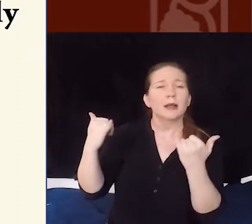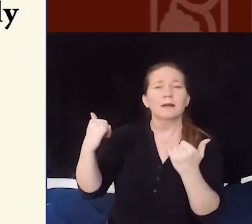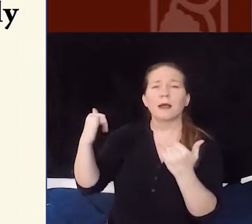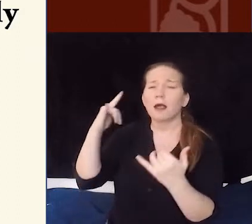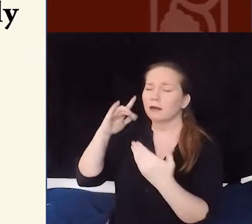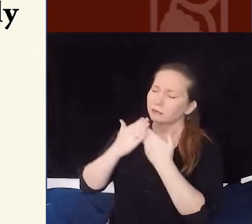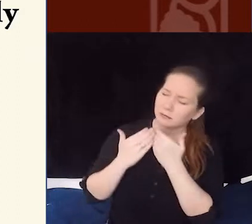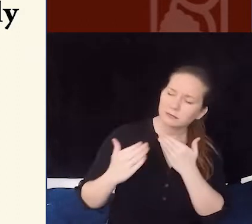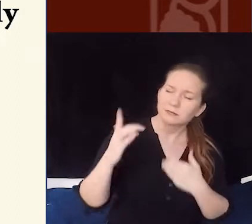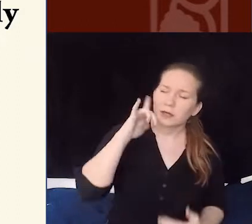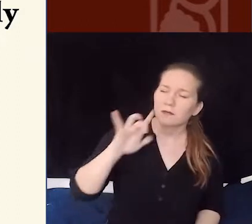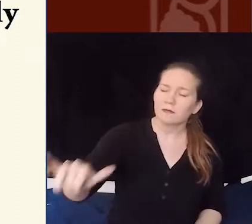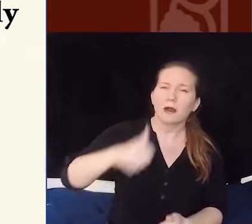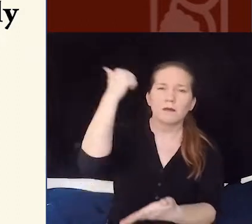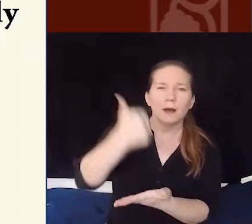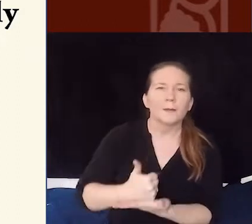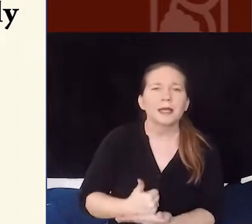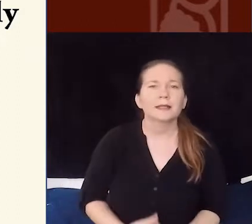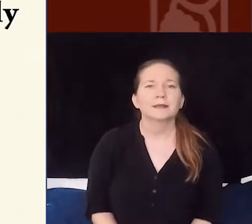Amen.